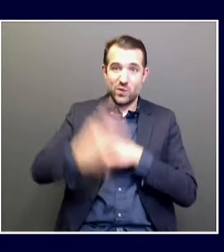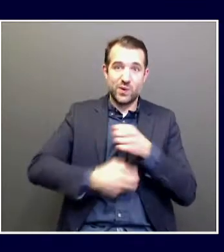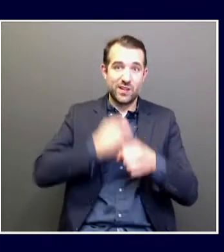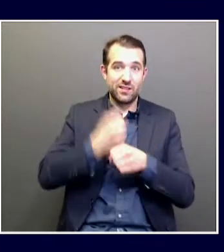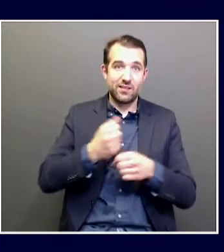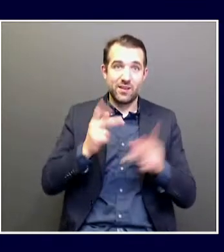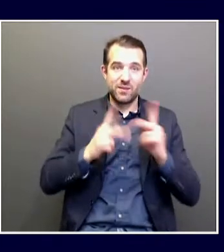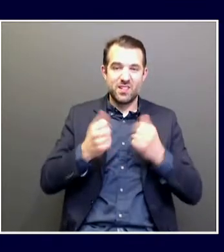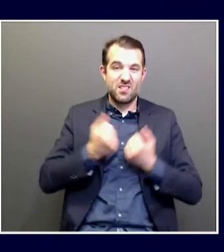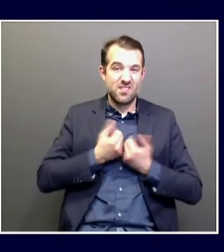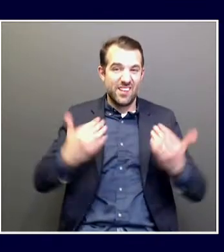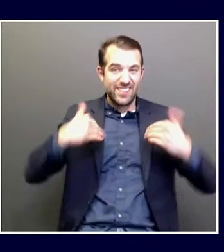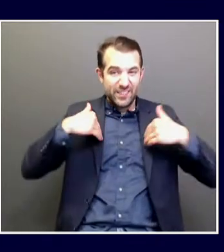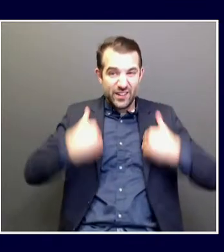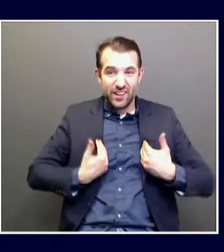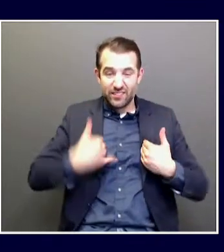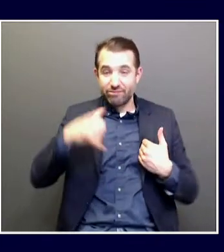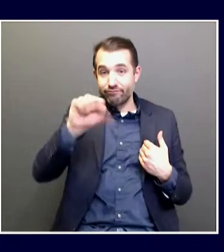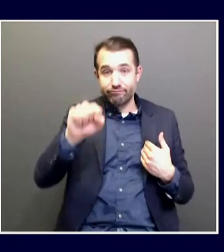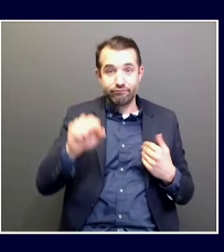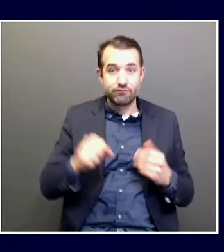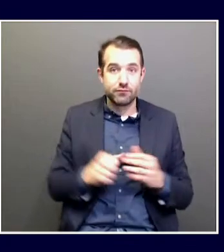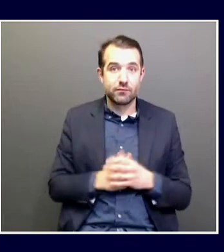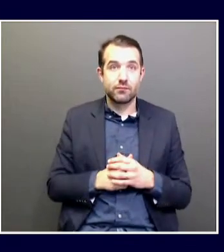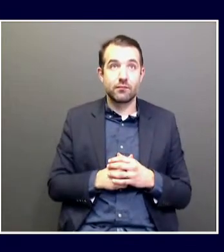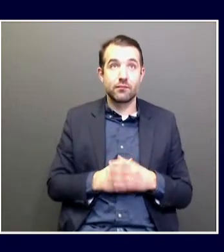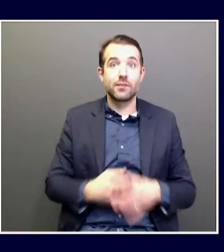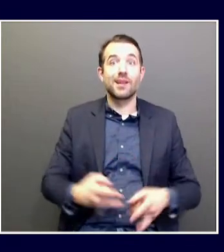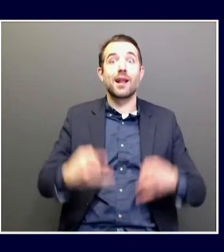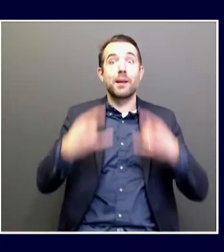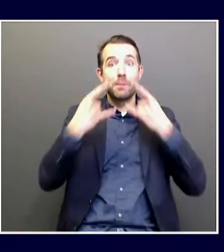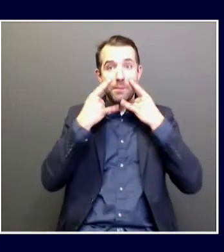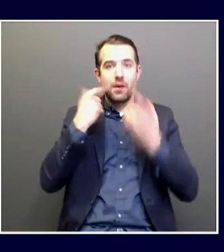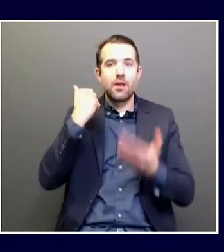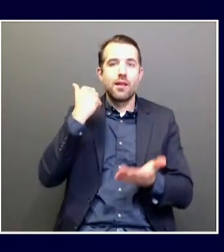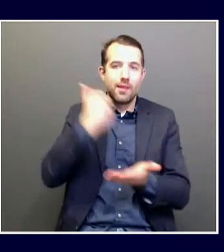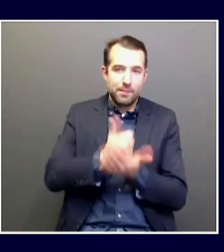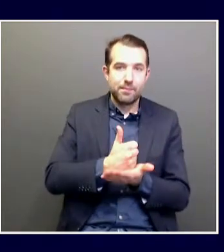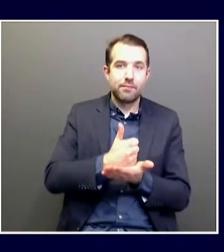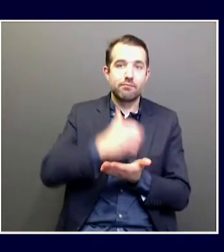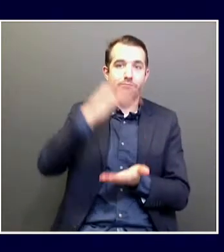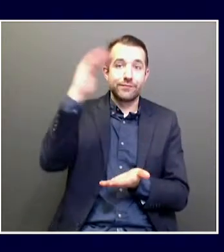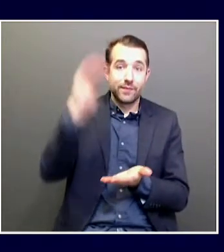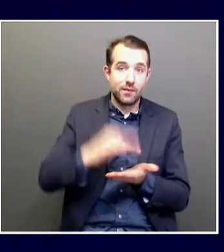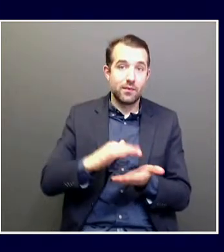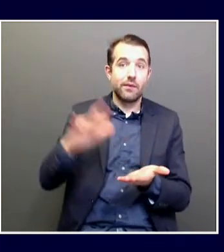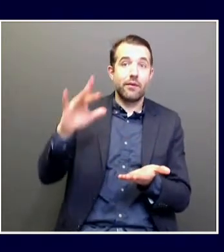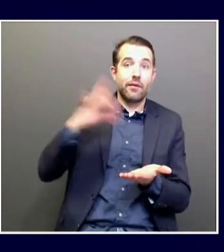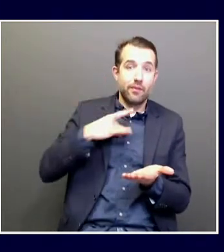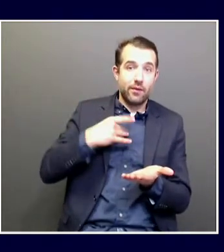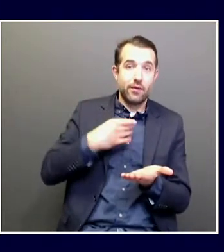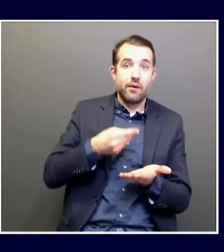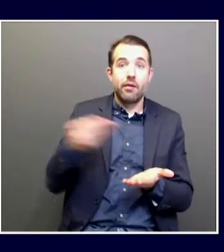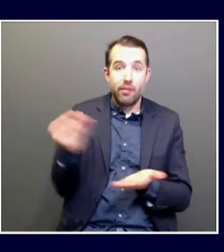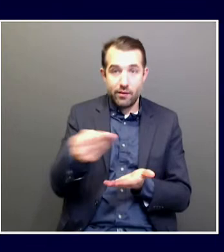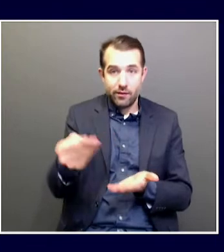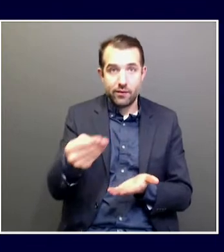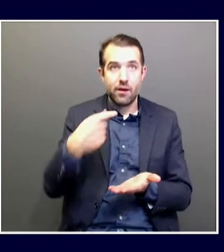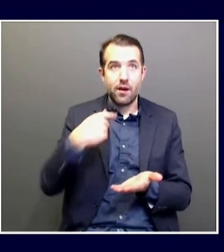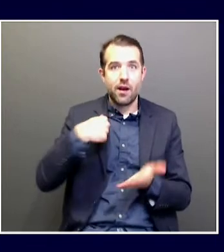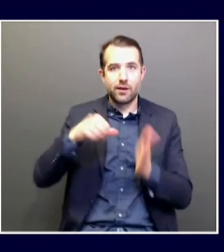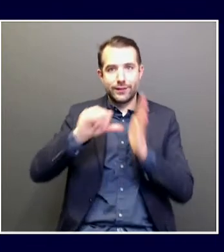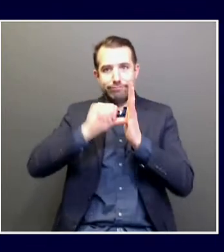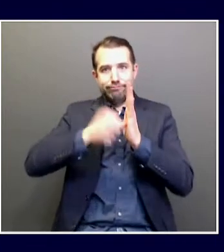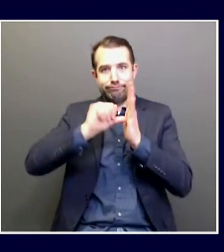a mask will help prevent the spread of COVID-19. This is why we strongly underscore that those